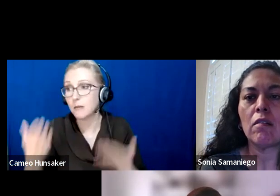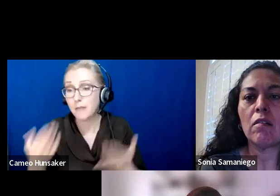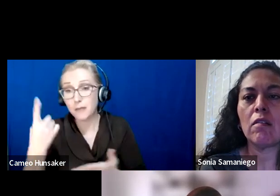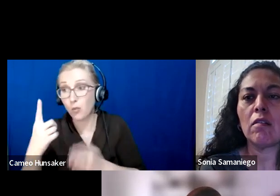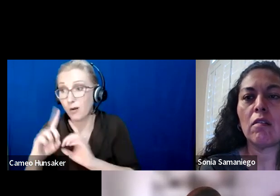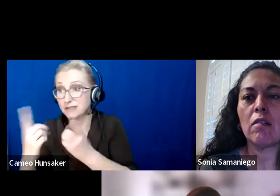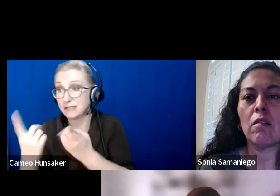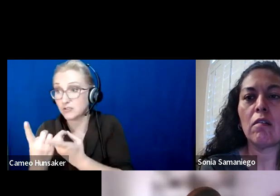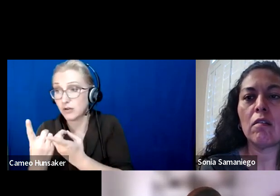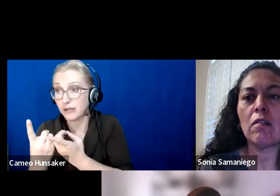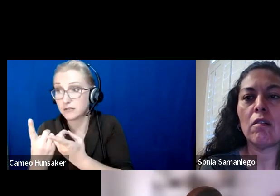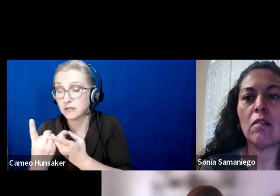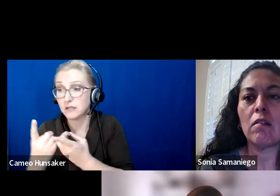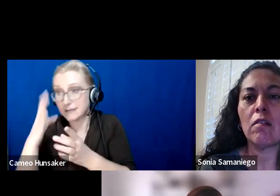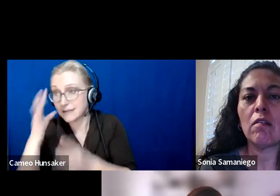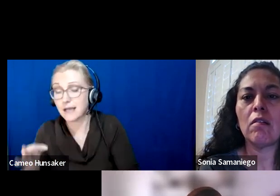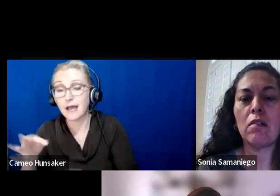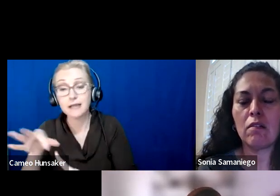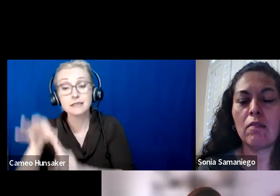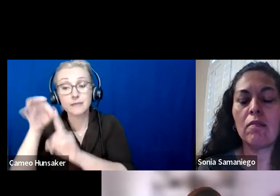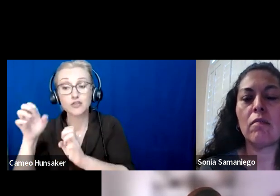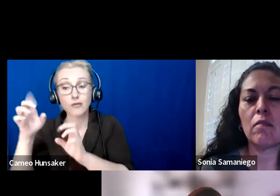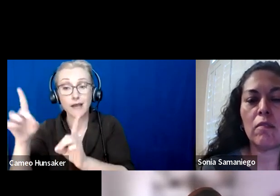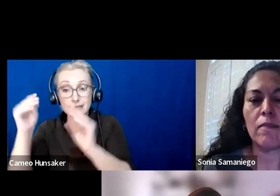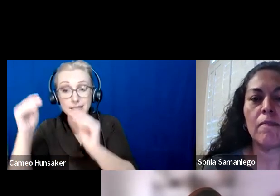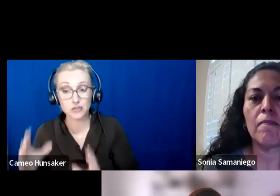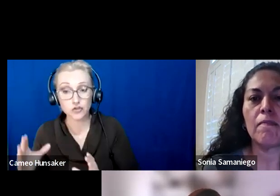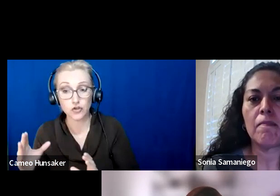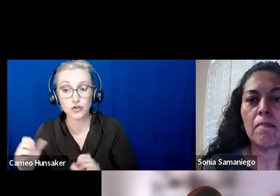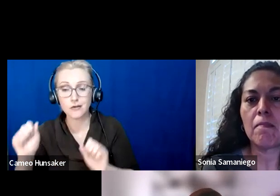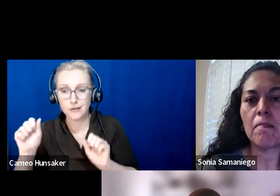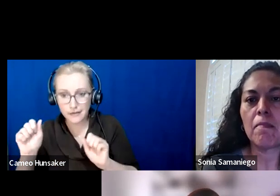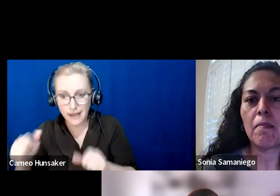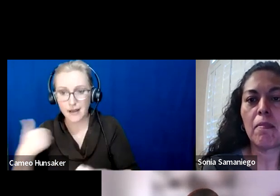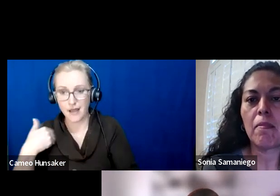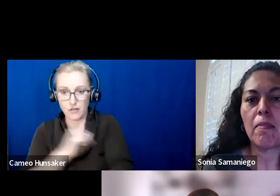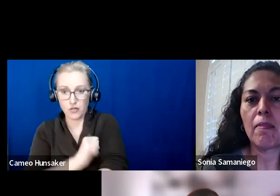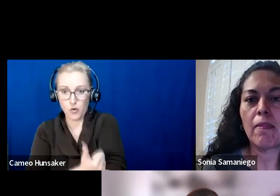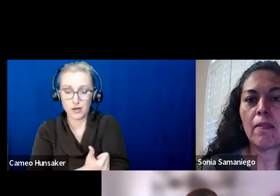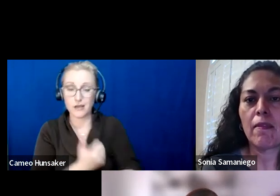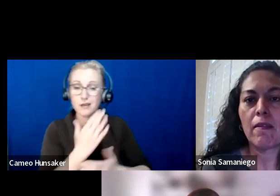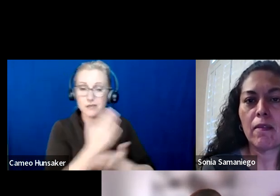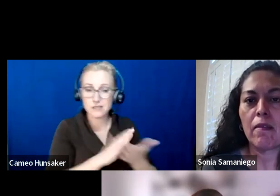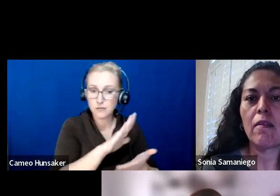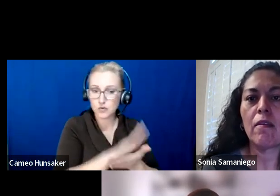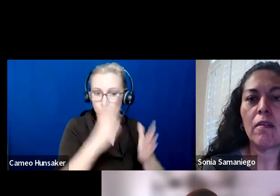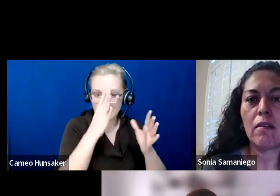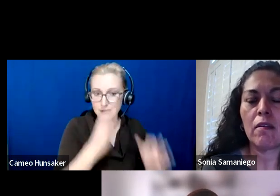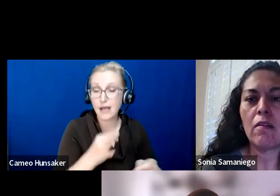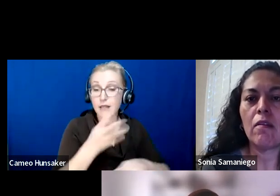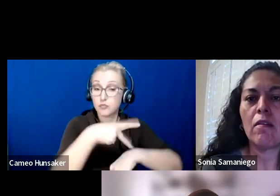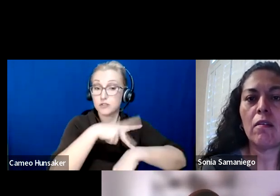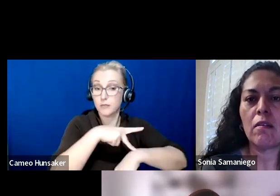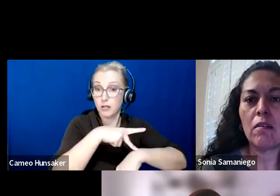teacher has the authority to commit to this. Some schools will say it's the principal. Some schools might say it's the special ed director for the